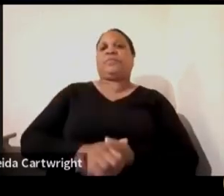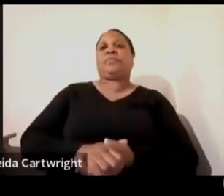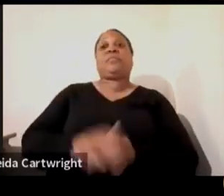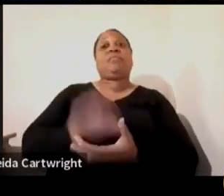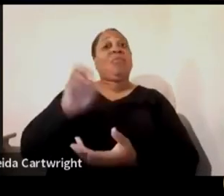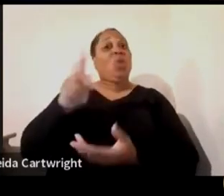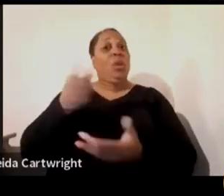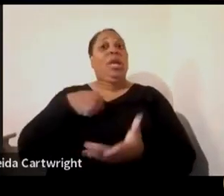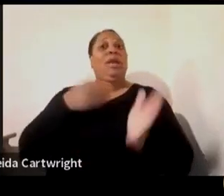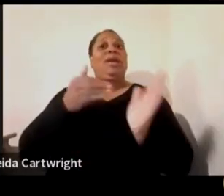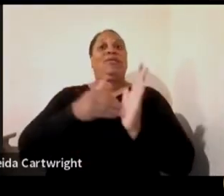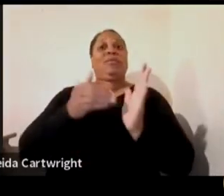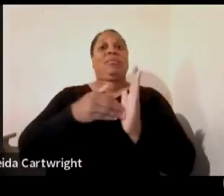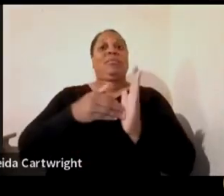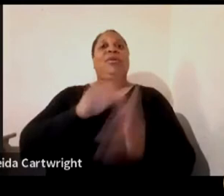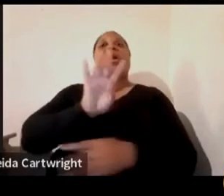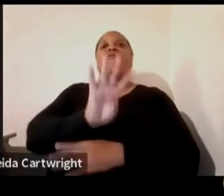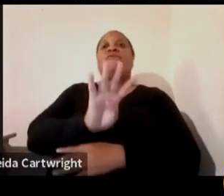the number,